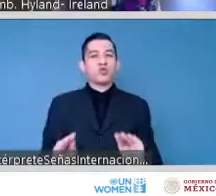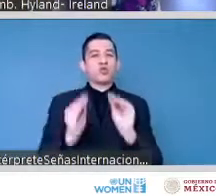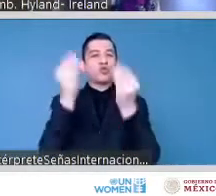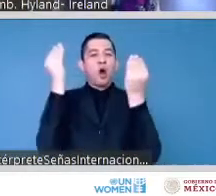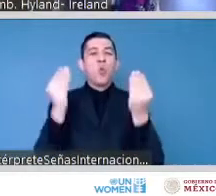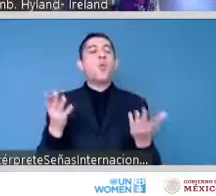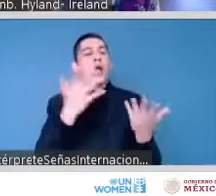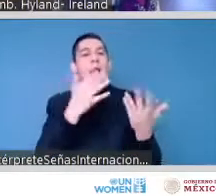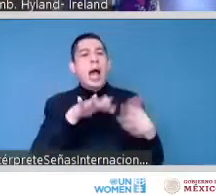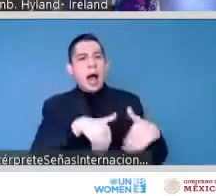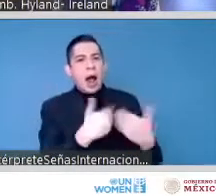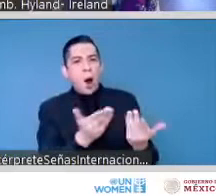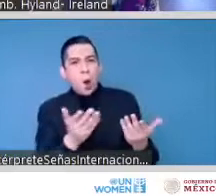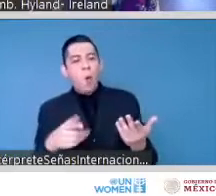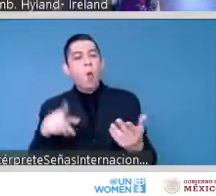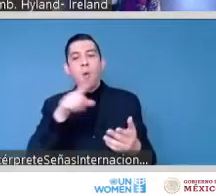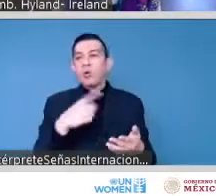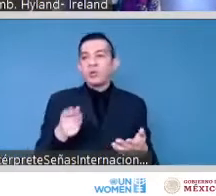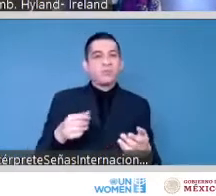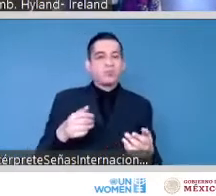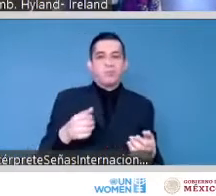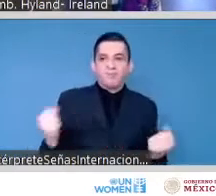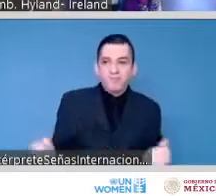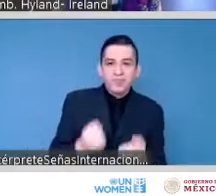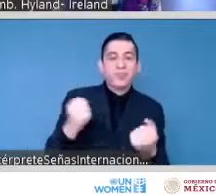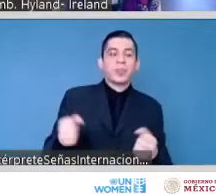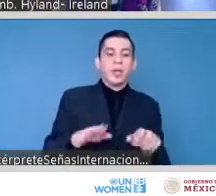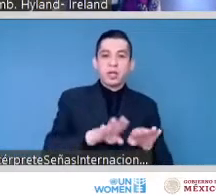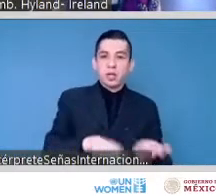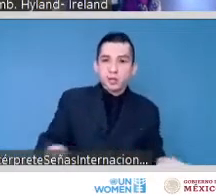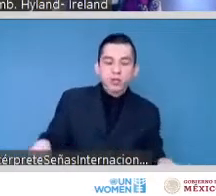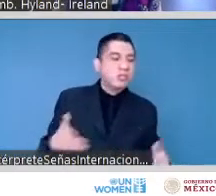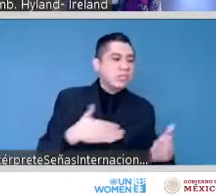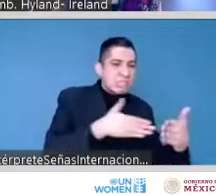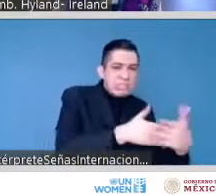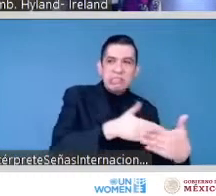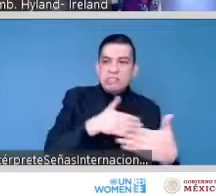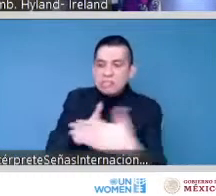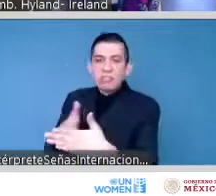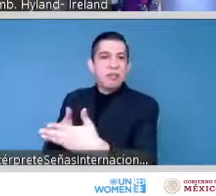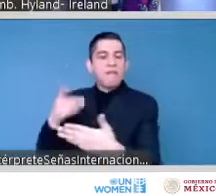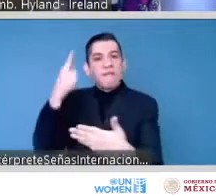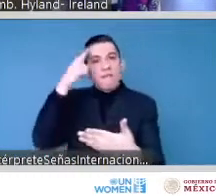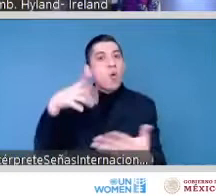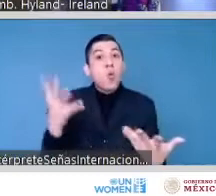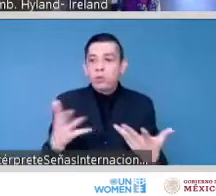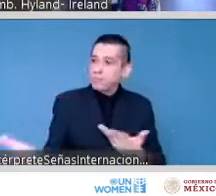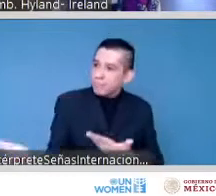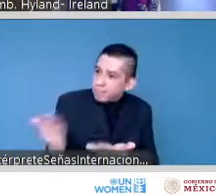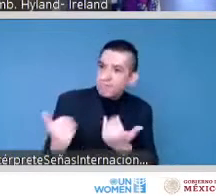face in terms of participating and implementing peace process? Daniela, over to you.